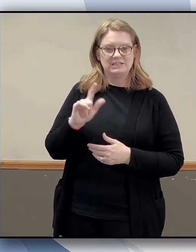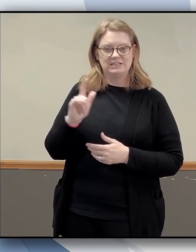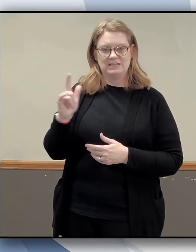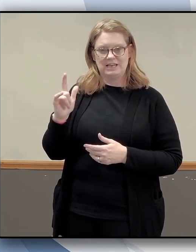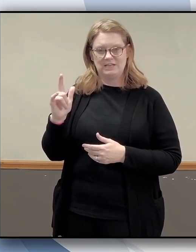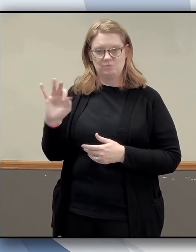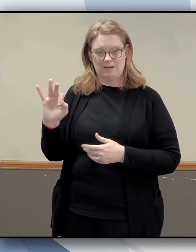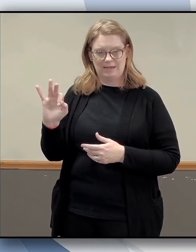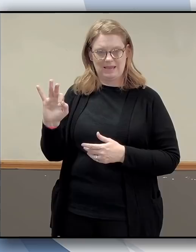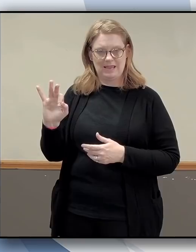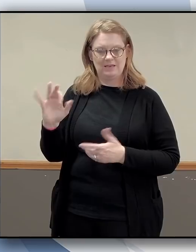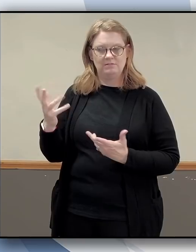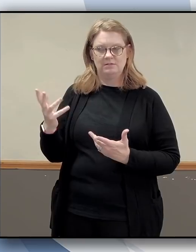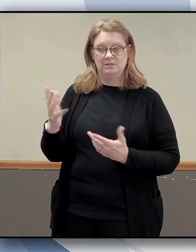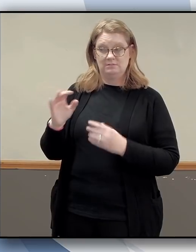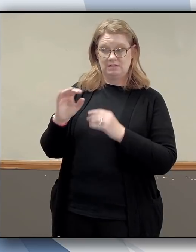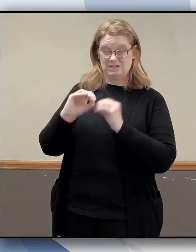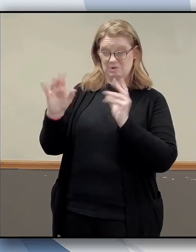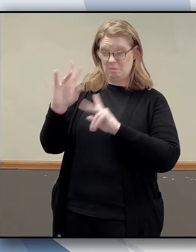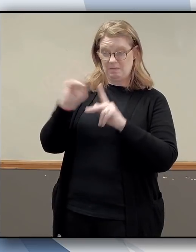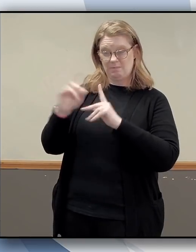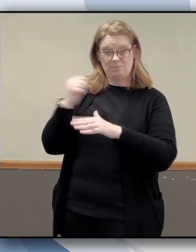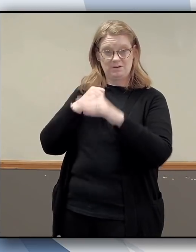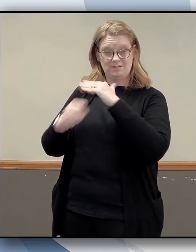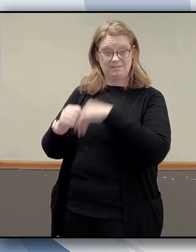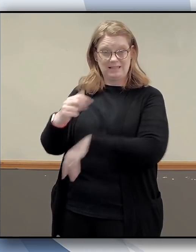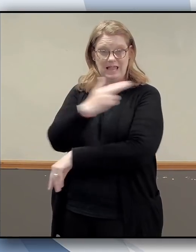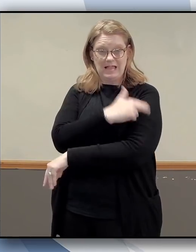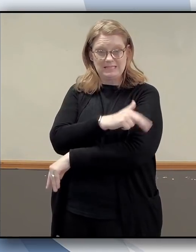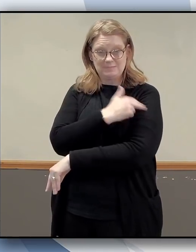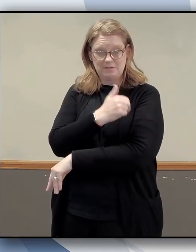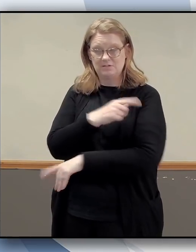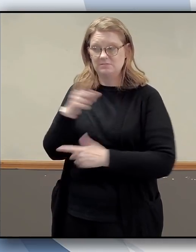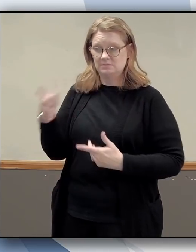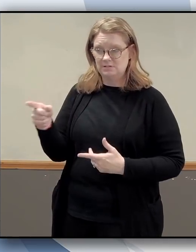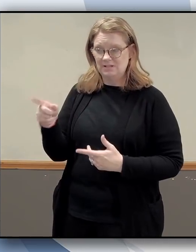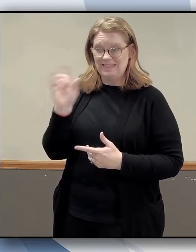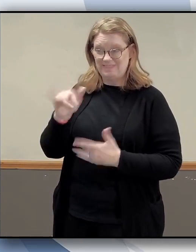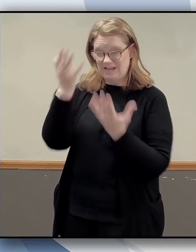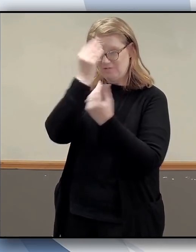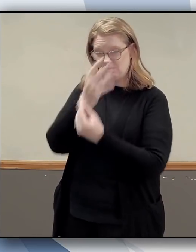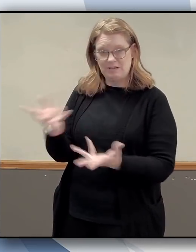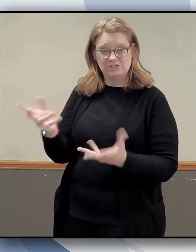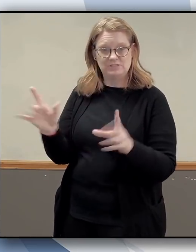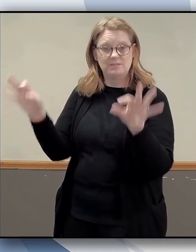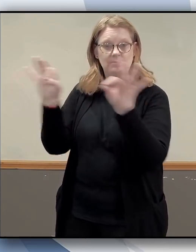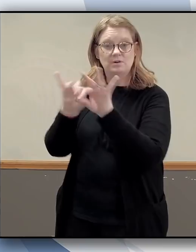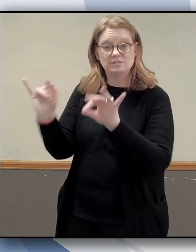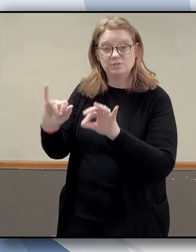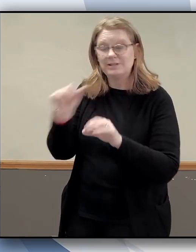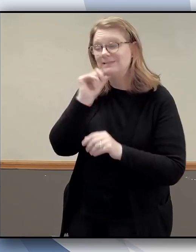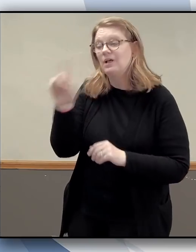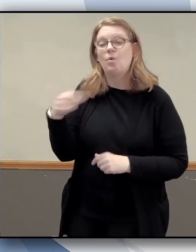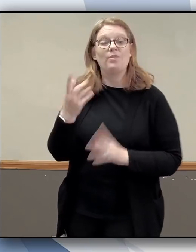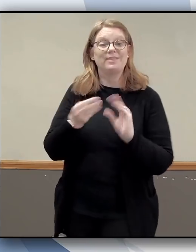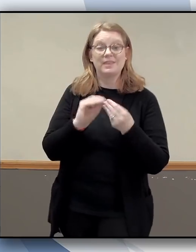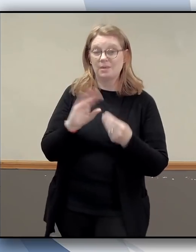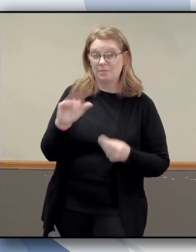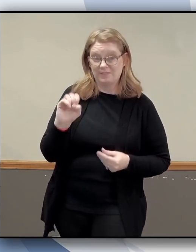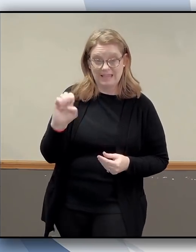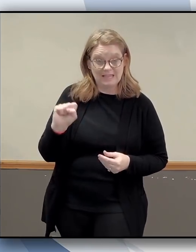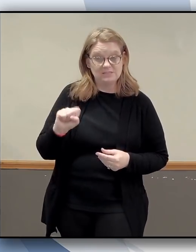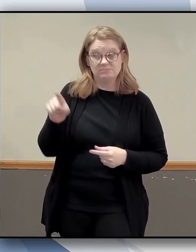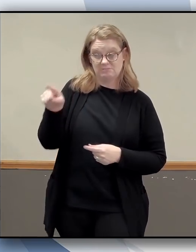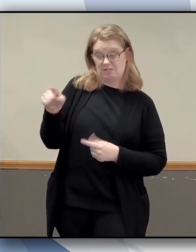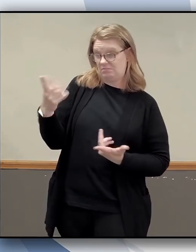and there was almost no one hospitalized in Grand Forks County, you have to look at all of that data. And it's not just the number of cases. It's not they were among the